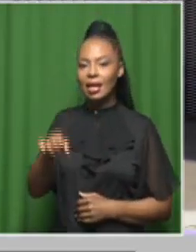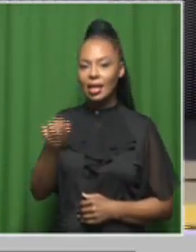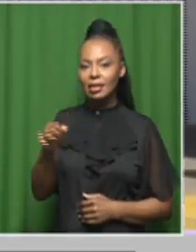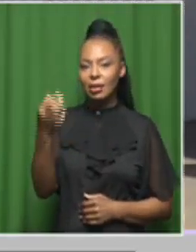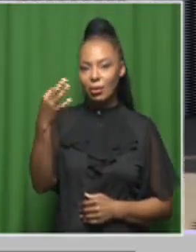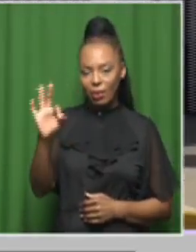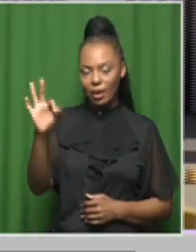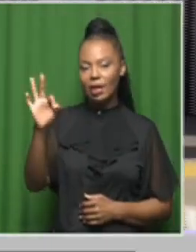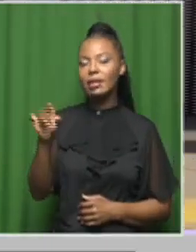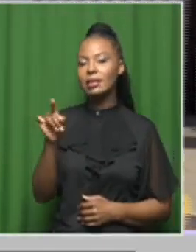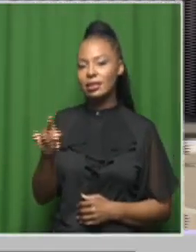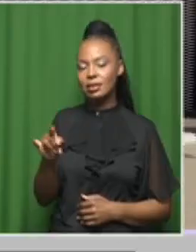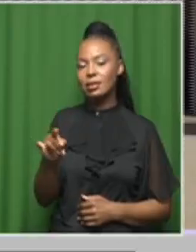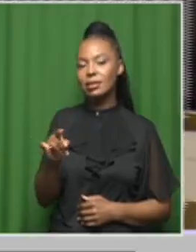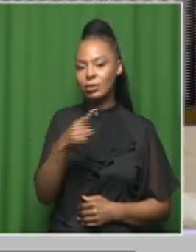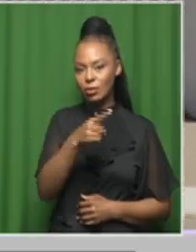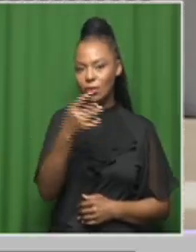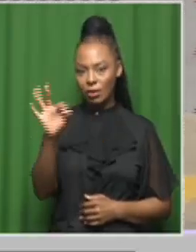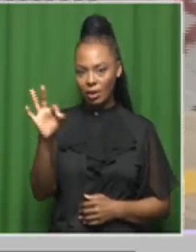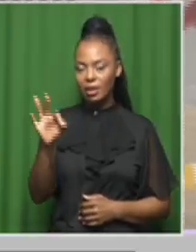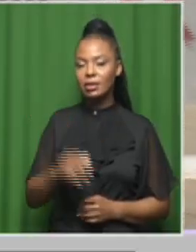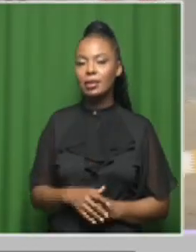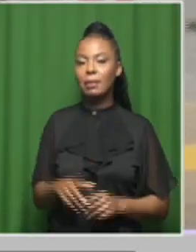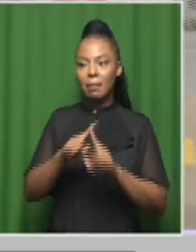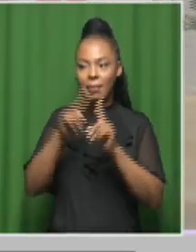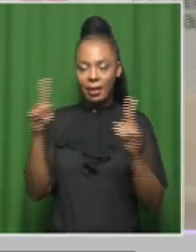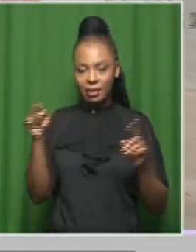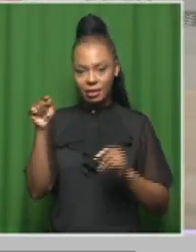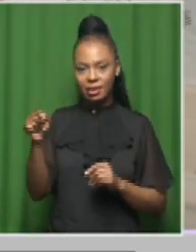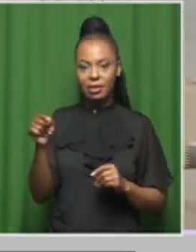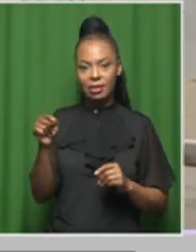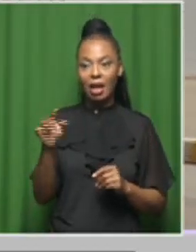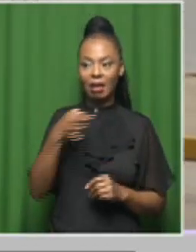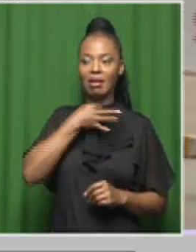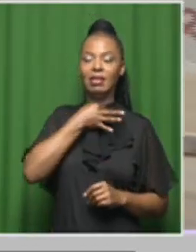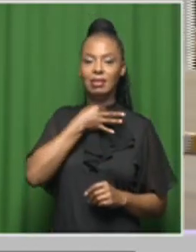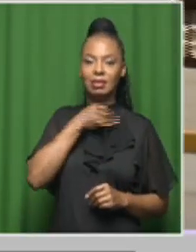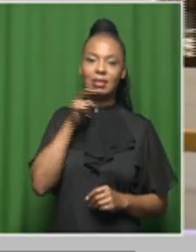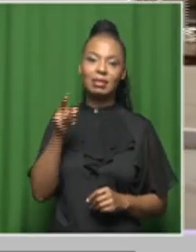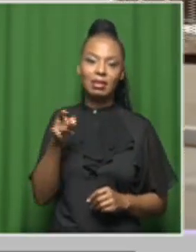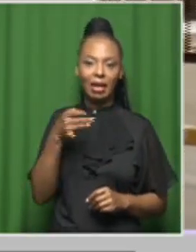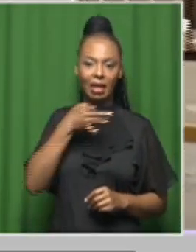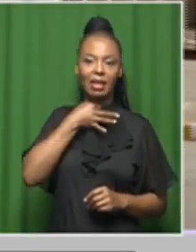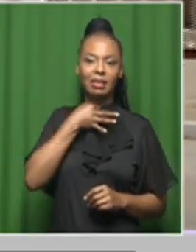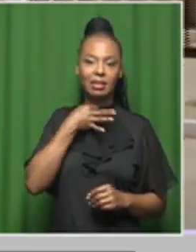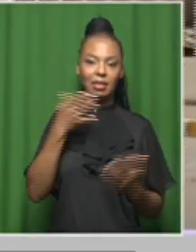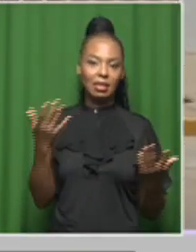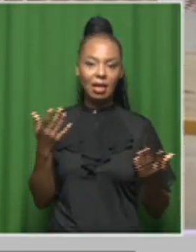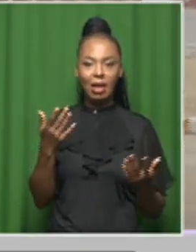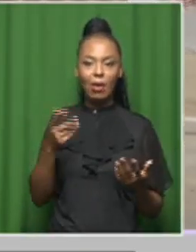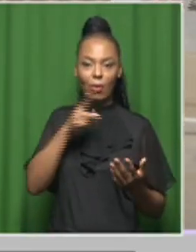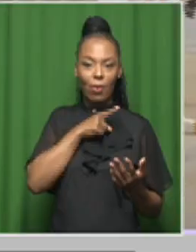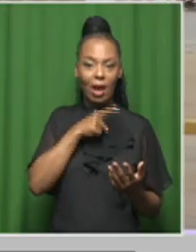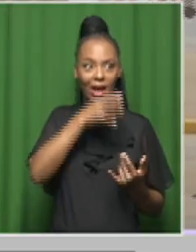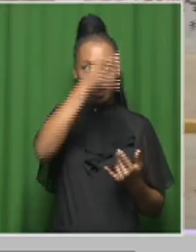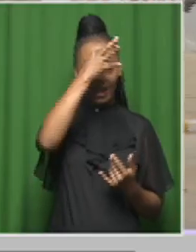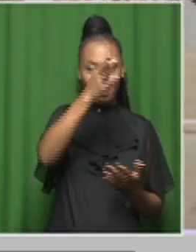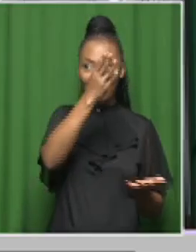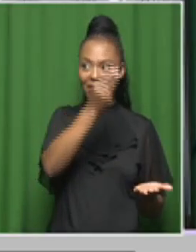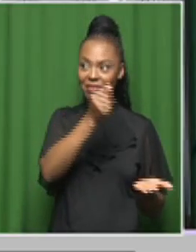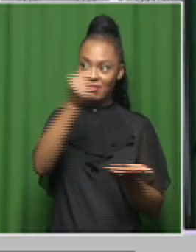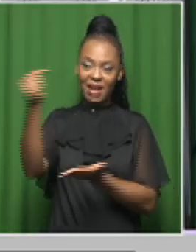then that is associated with the risk. You stand a risk of losing your funding because the funder can